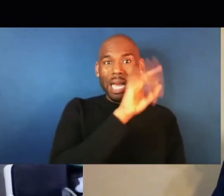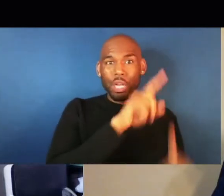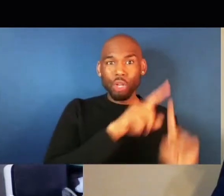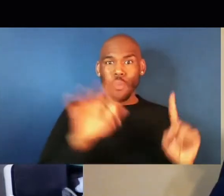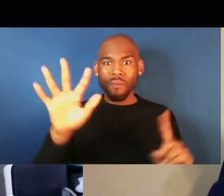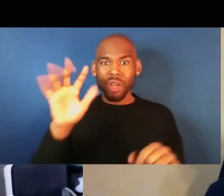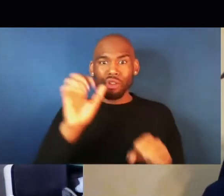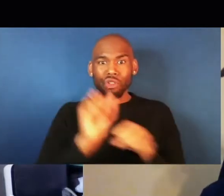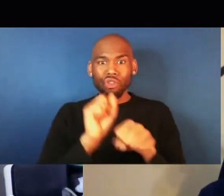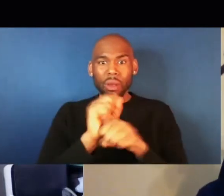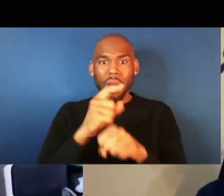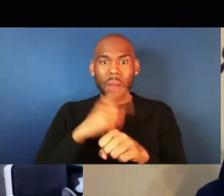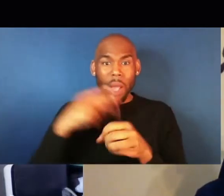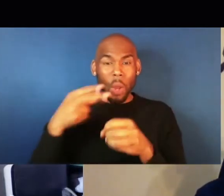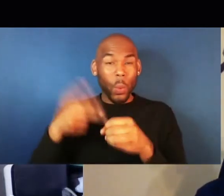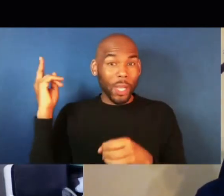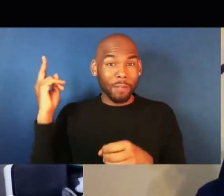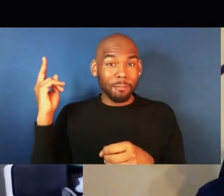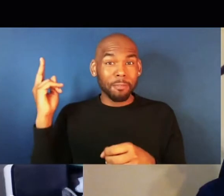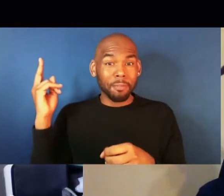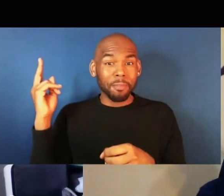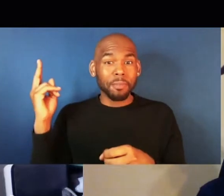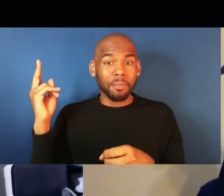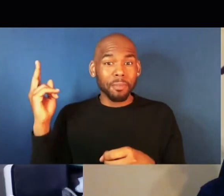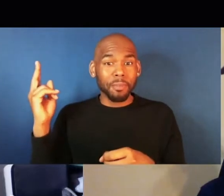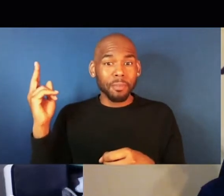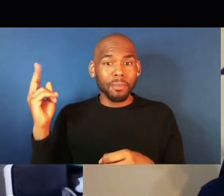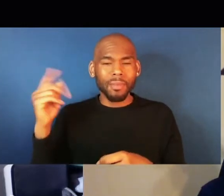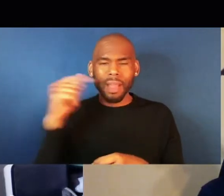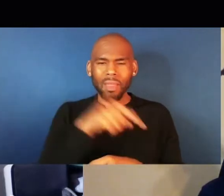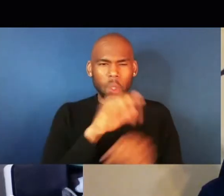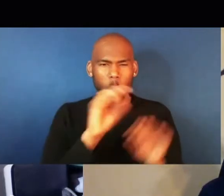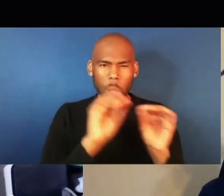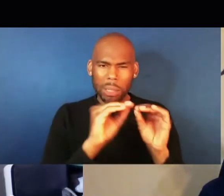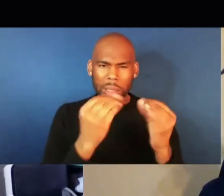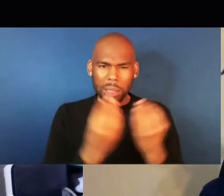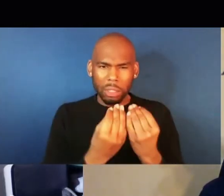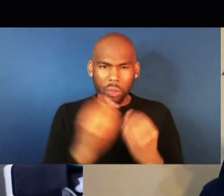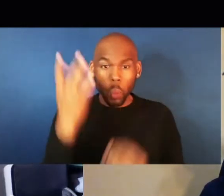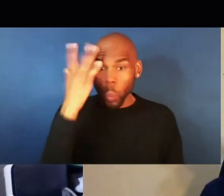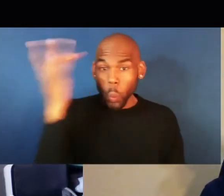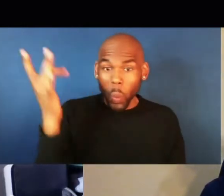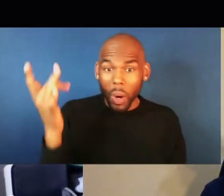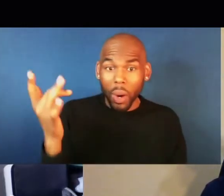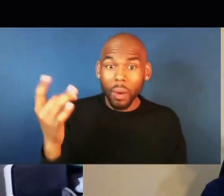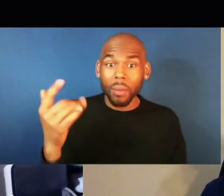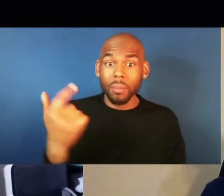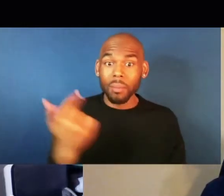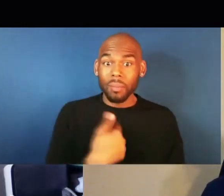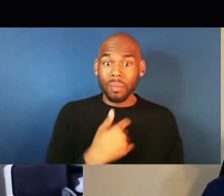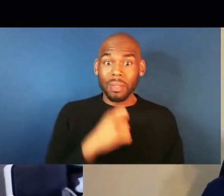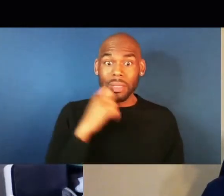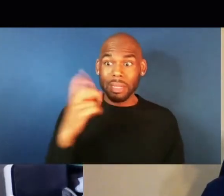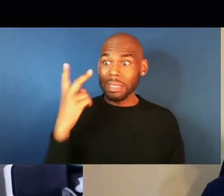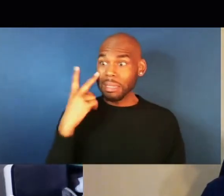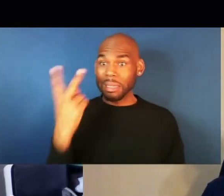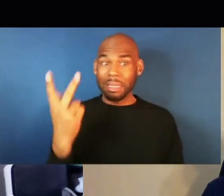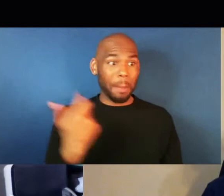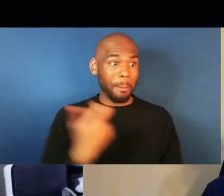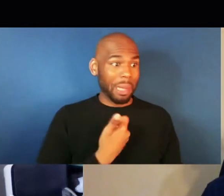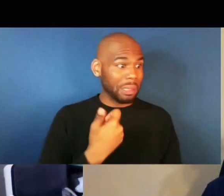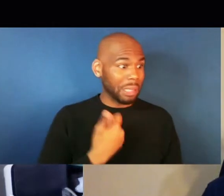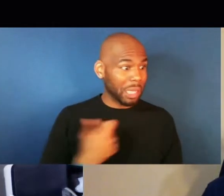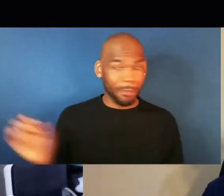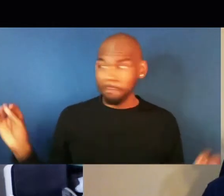I quit my 9-to-5 job at a disability organization because